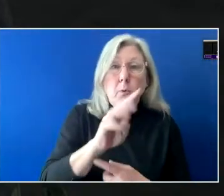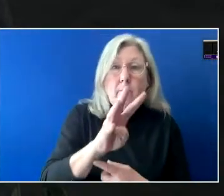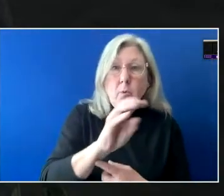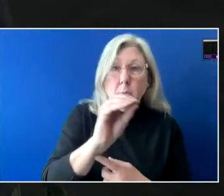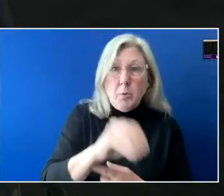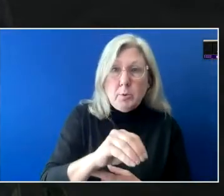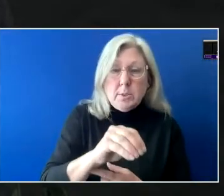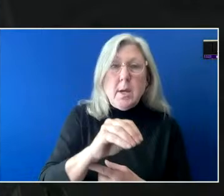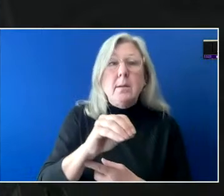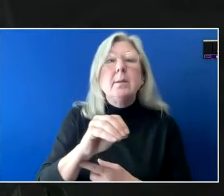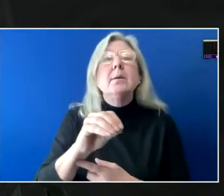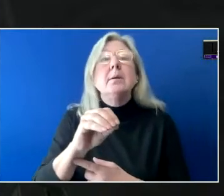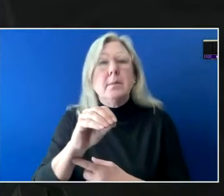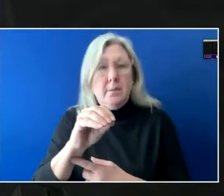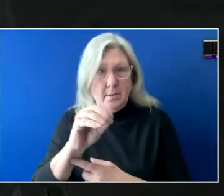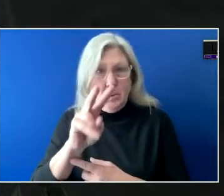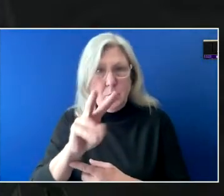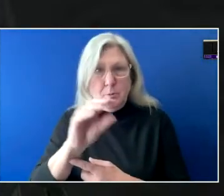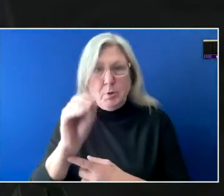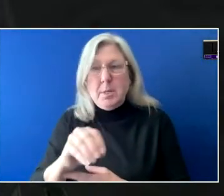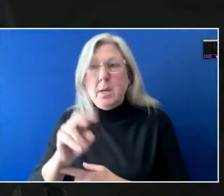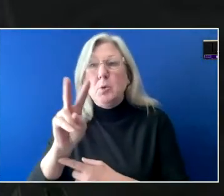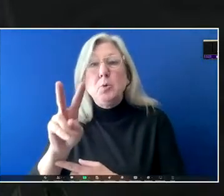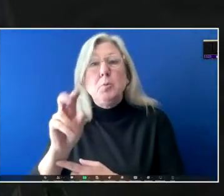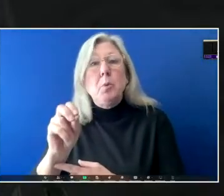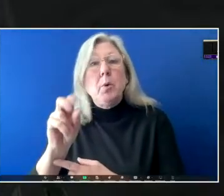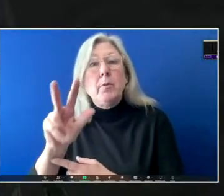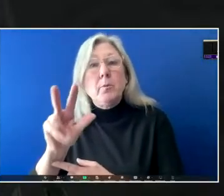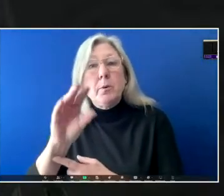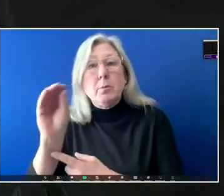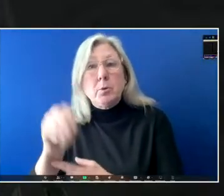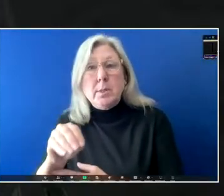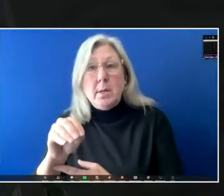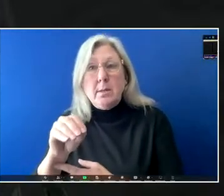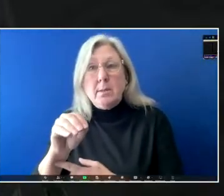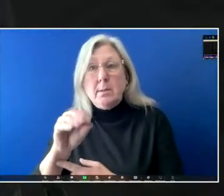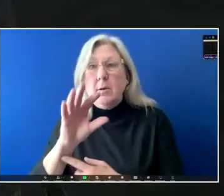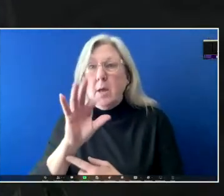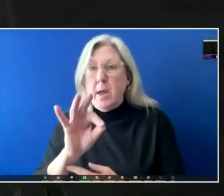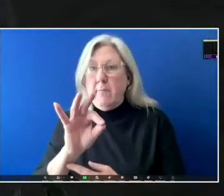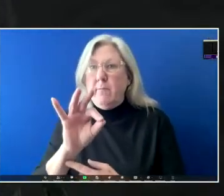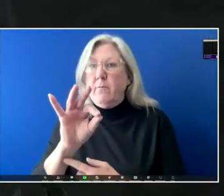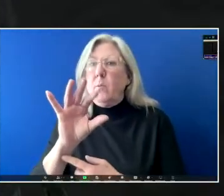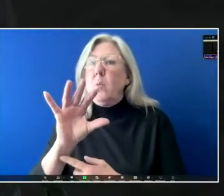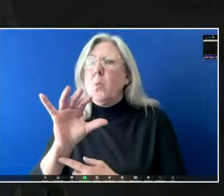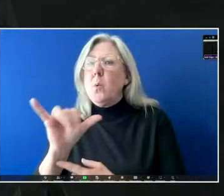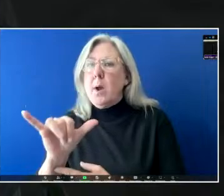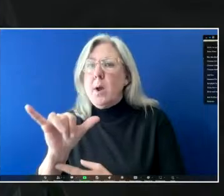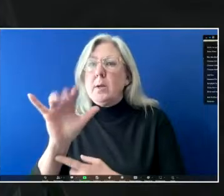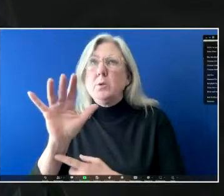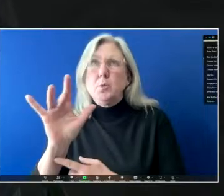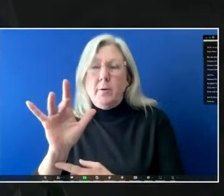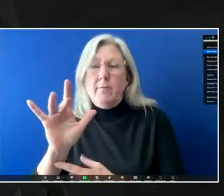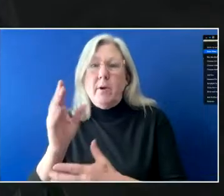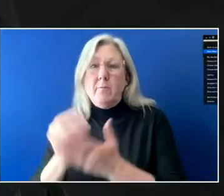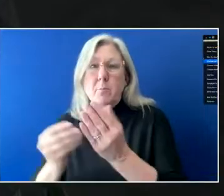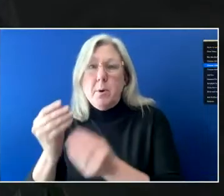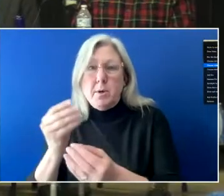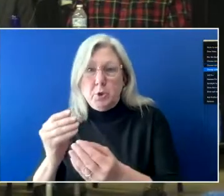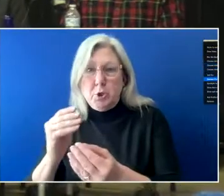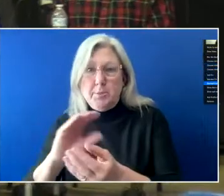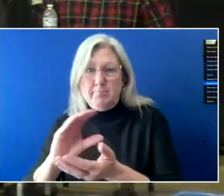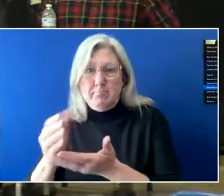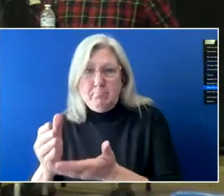and 2.3% of the FY 25 budget yes thank you Mr